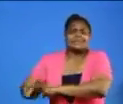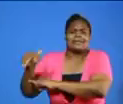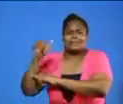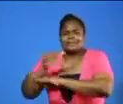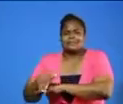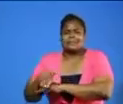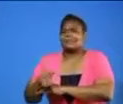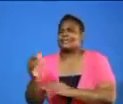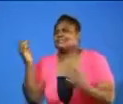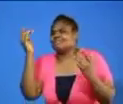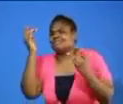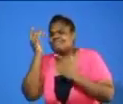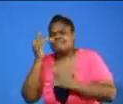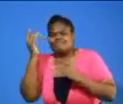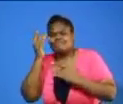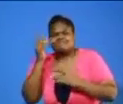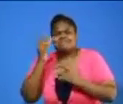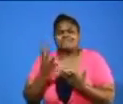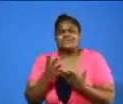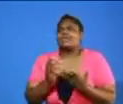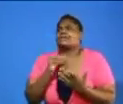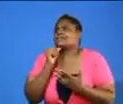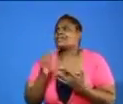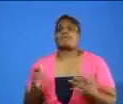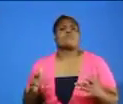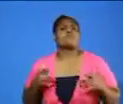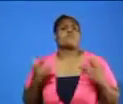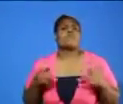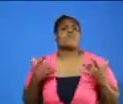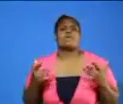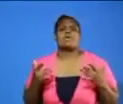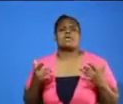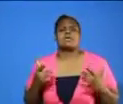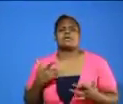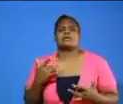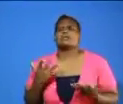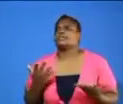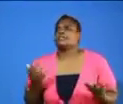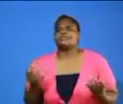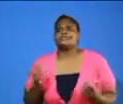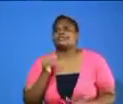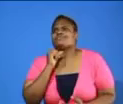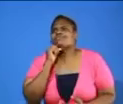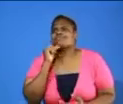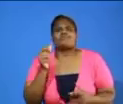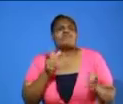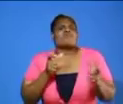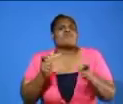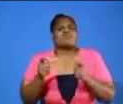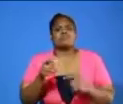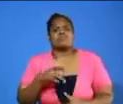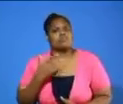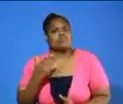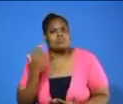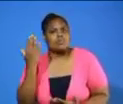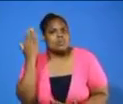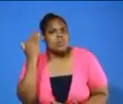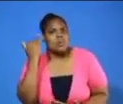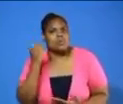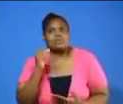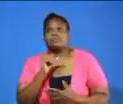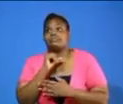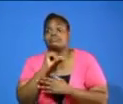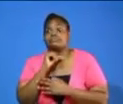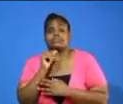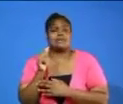become numb. There is no feeling anymore. You've lost all sense of feeling because you just